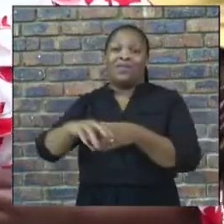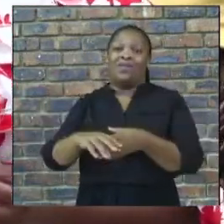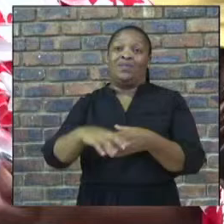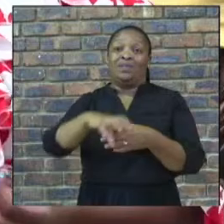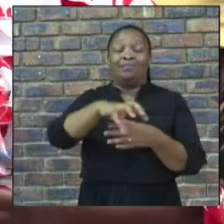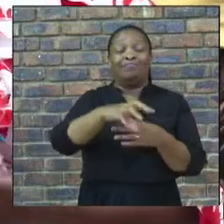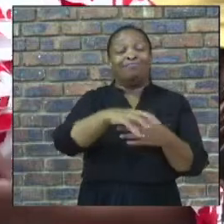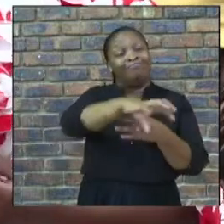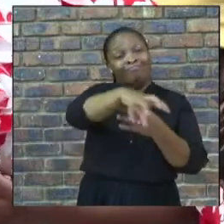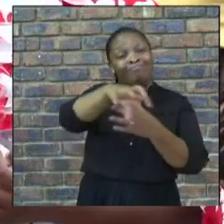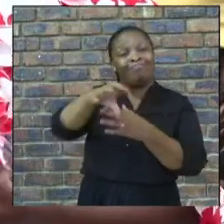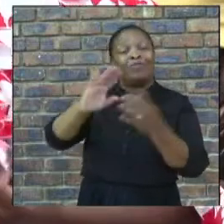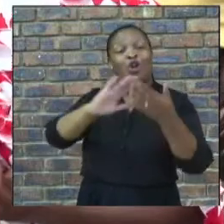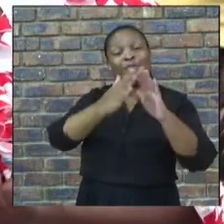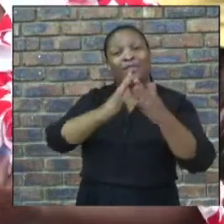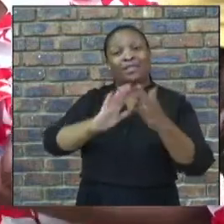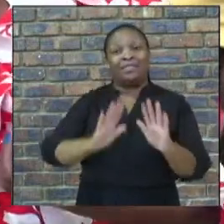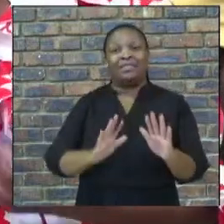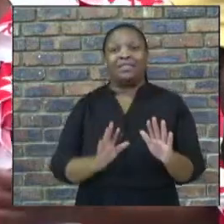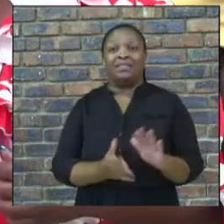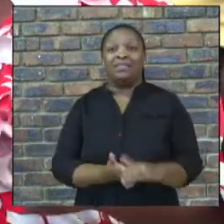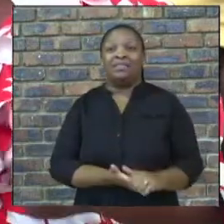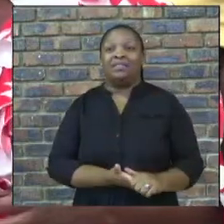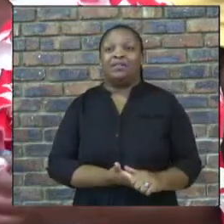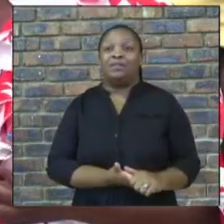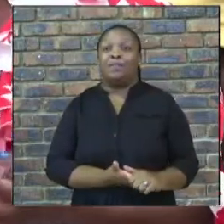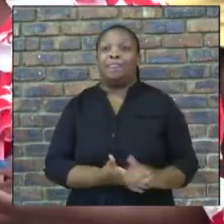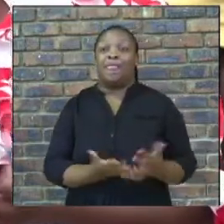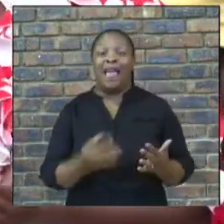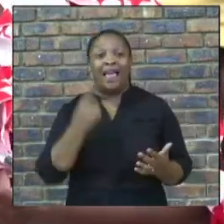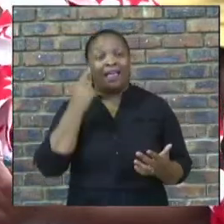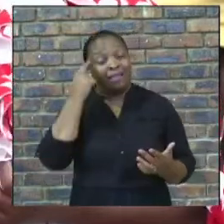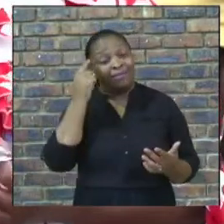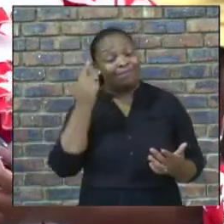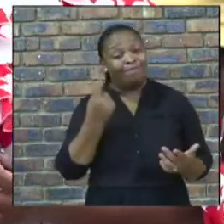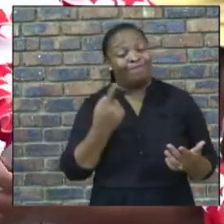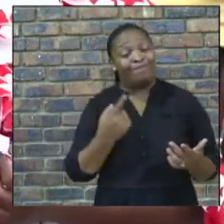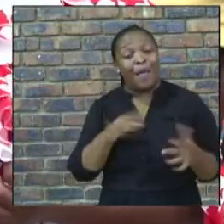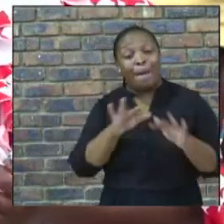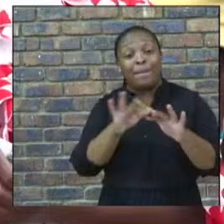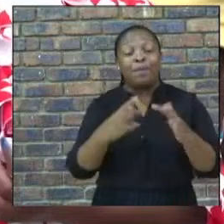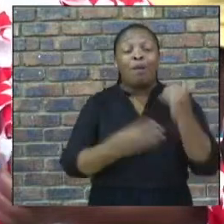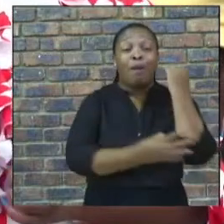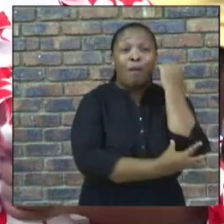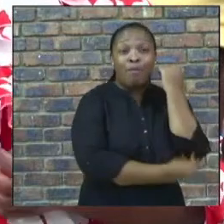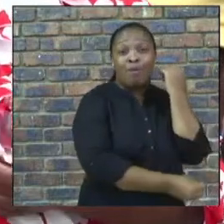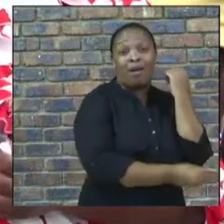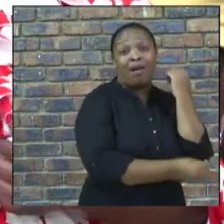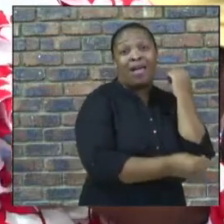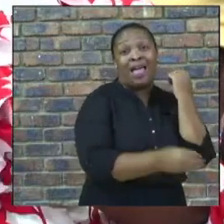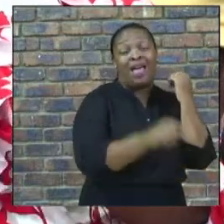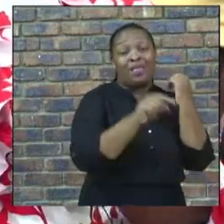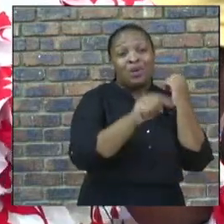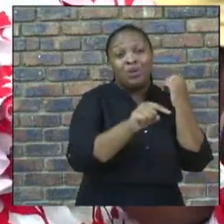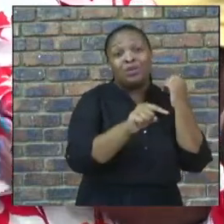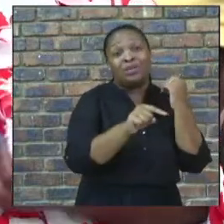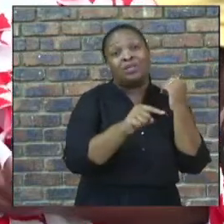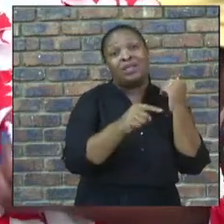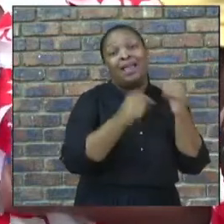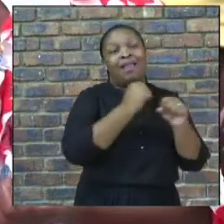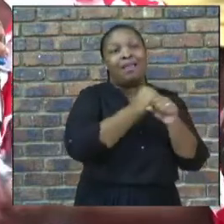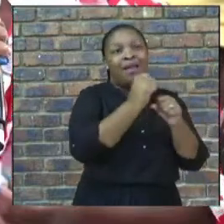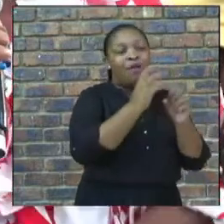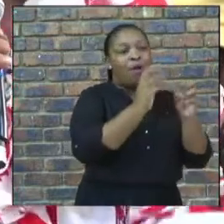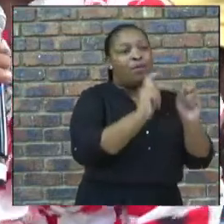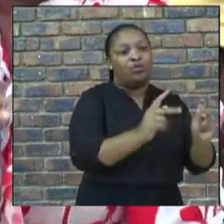or nkare batho ba ba dikobo dikhutshwane ga nkitla ba ba nna le kgonegelo ha e tla mo likhwa bagolo